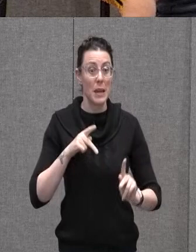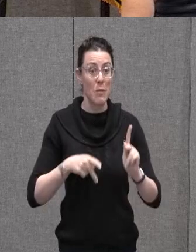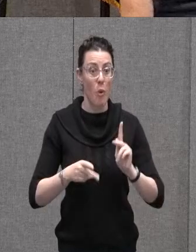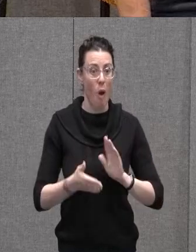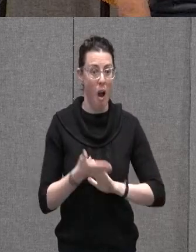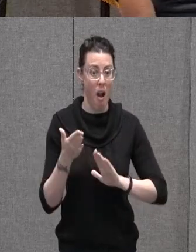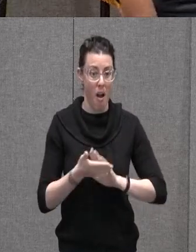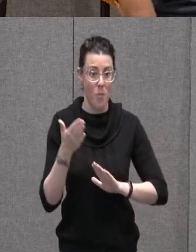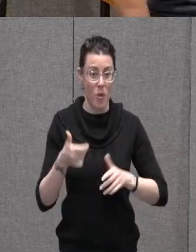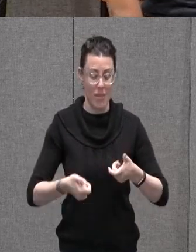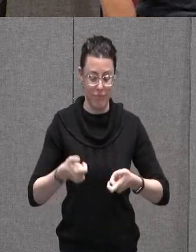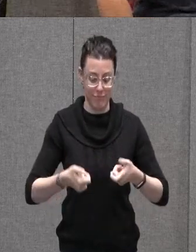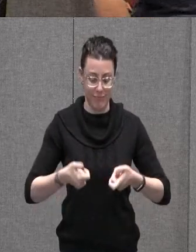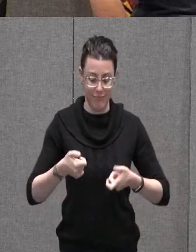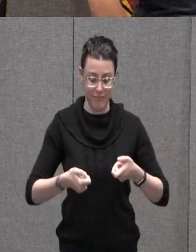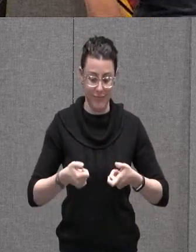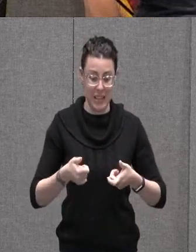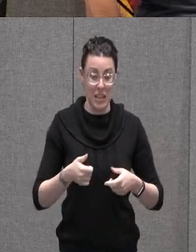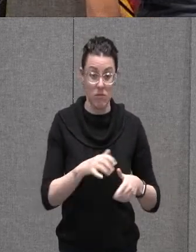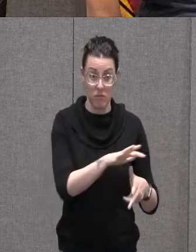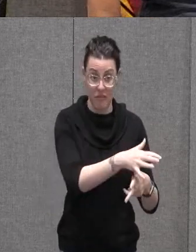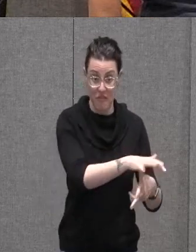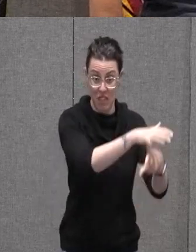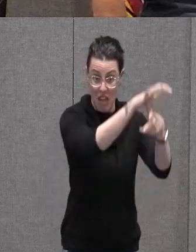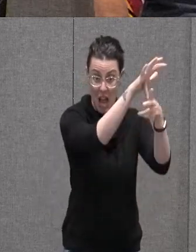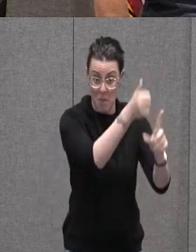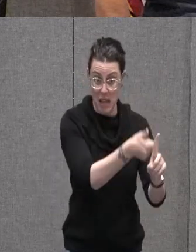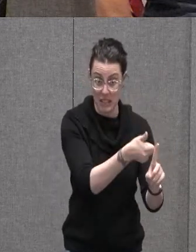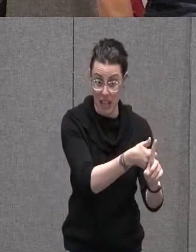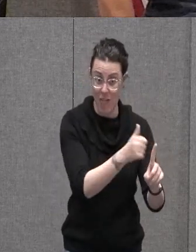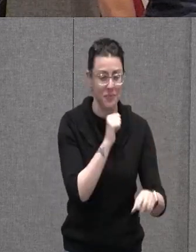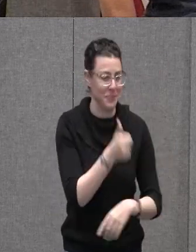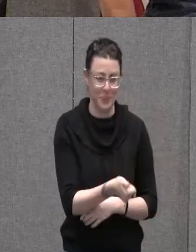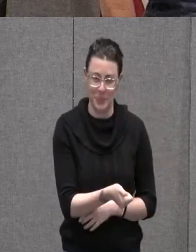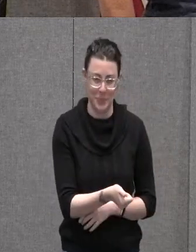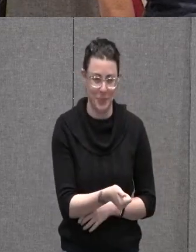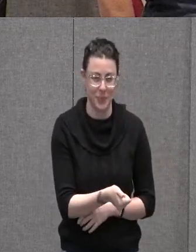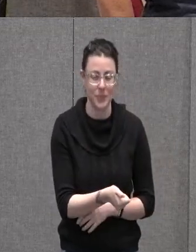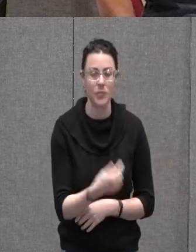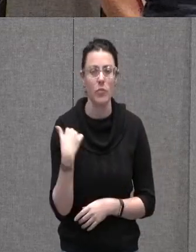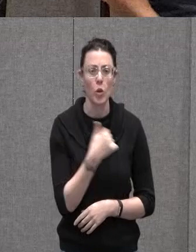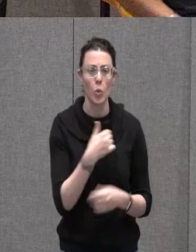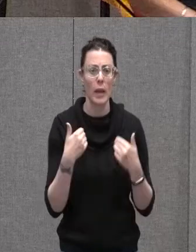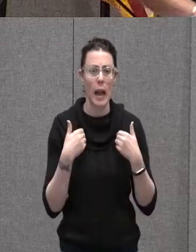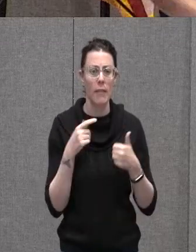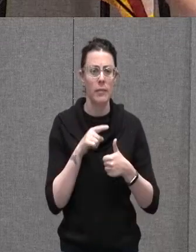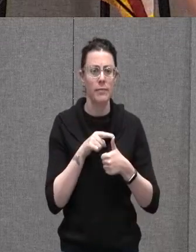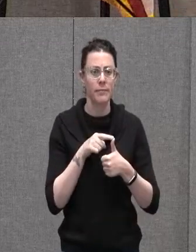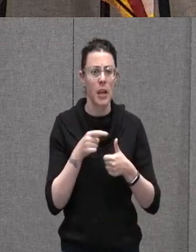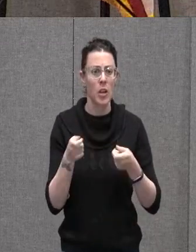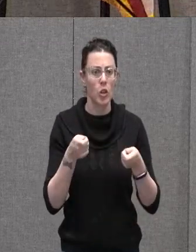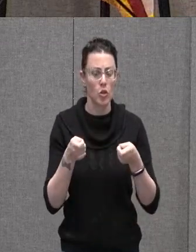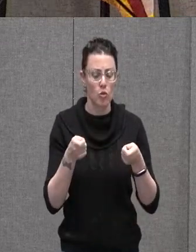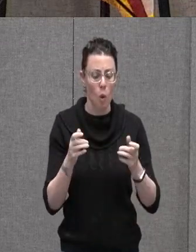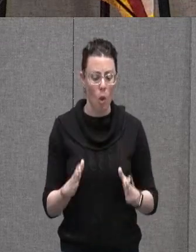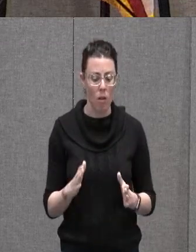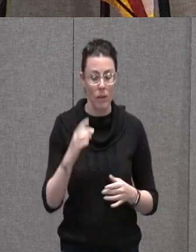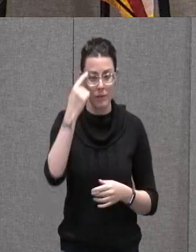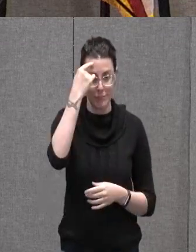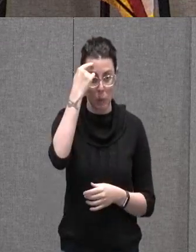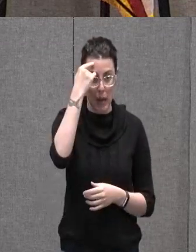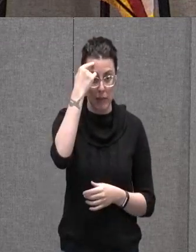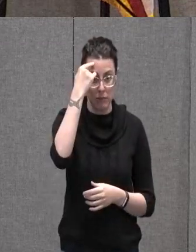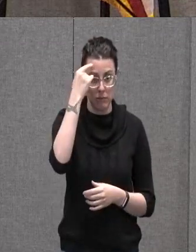itself. Very cool. Okay, so let's see. What else? We have a controller that's like a brain. We have movement. This